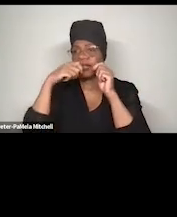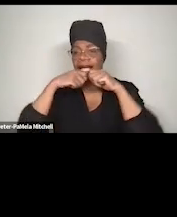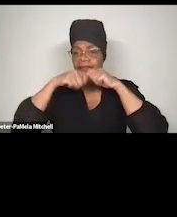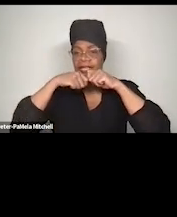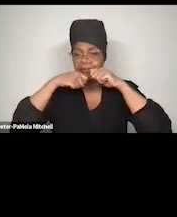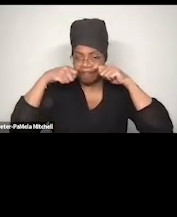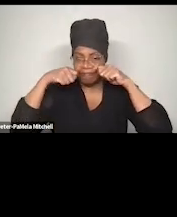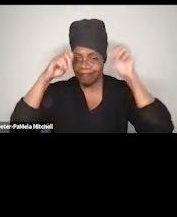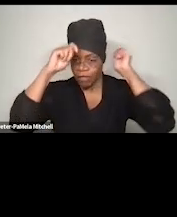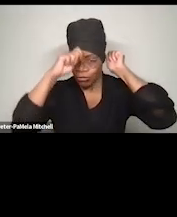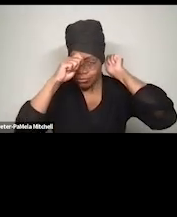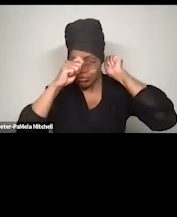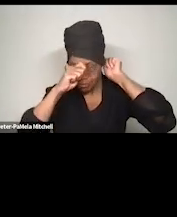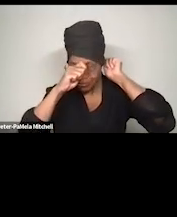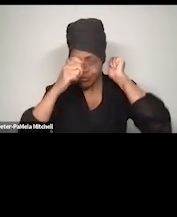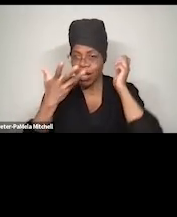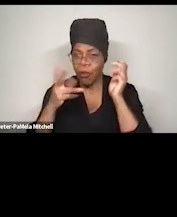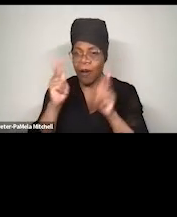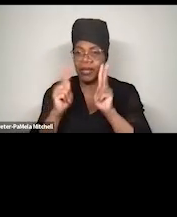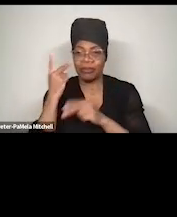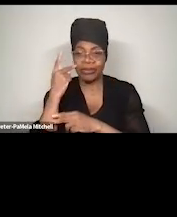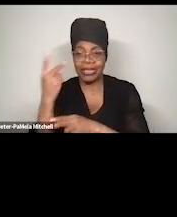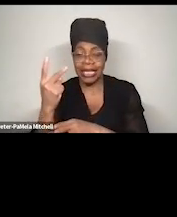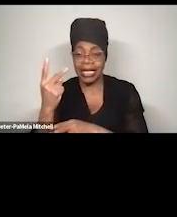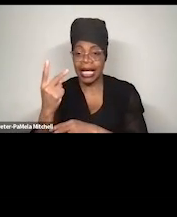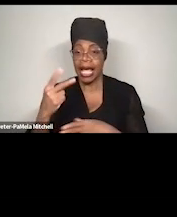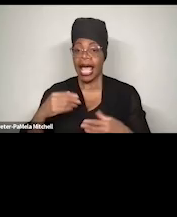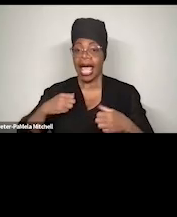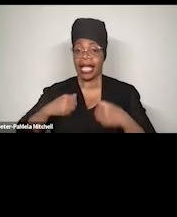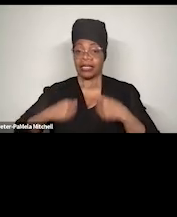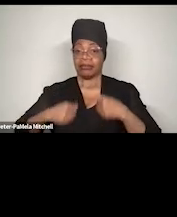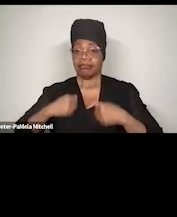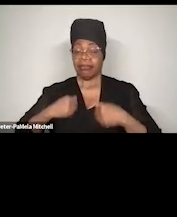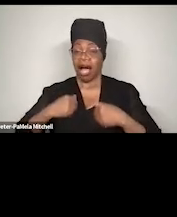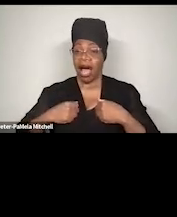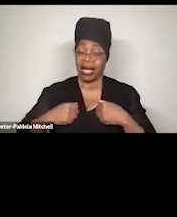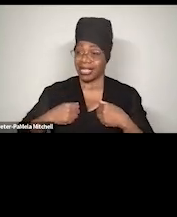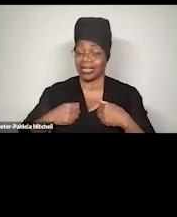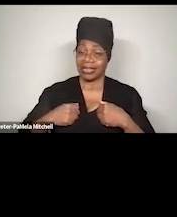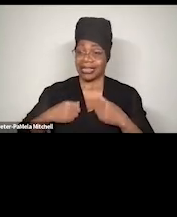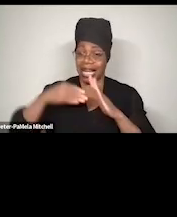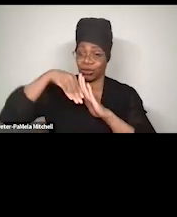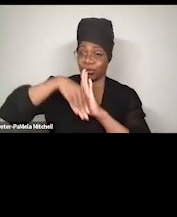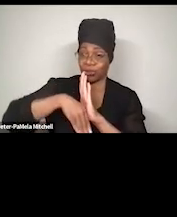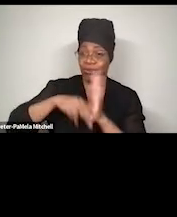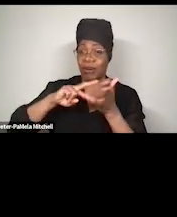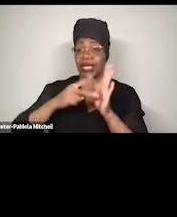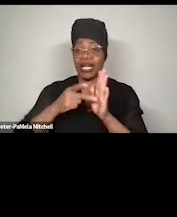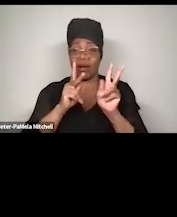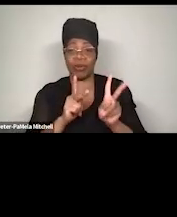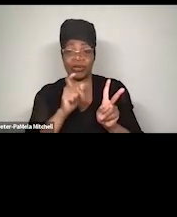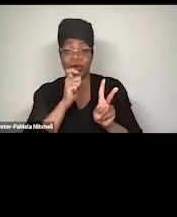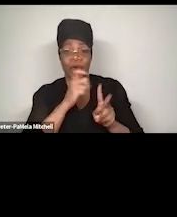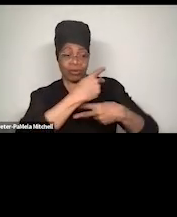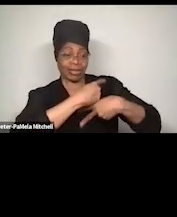others. And their hygiene is declining, meaning that if somebody was once really good at, taking